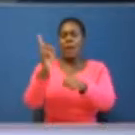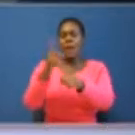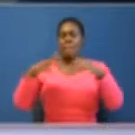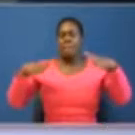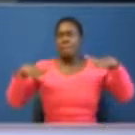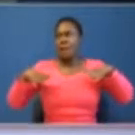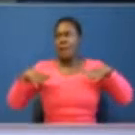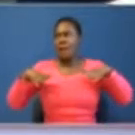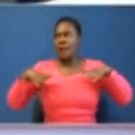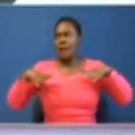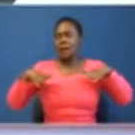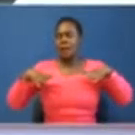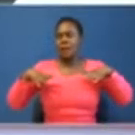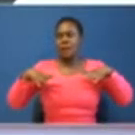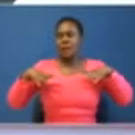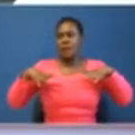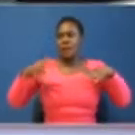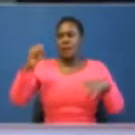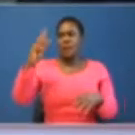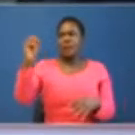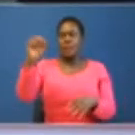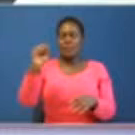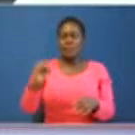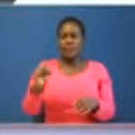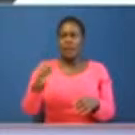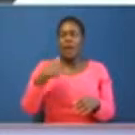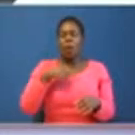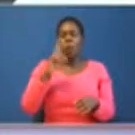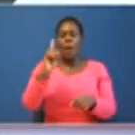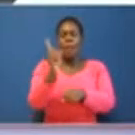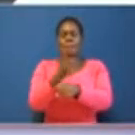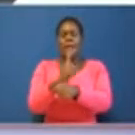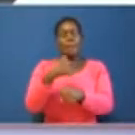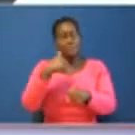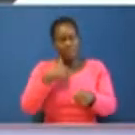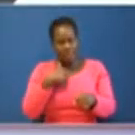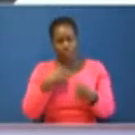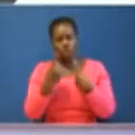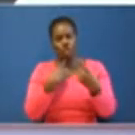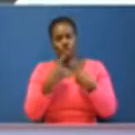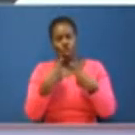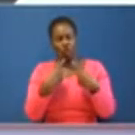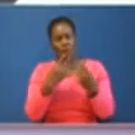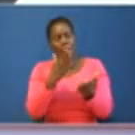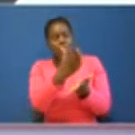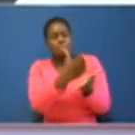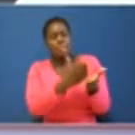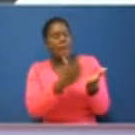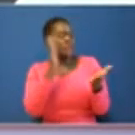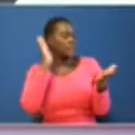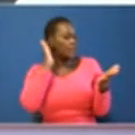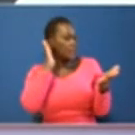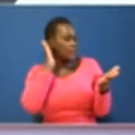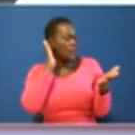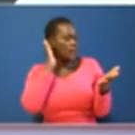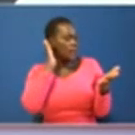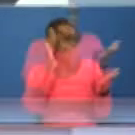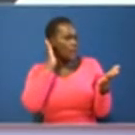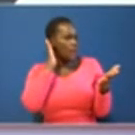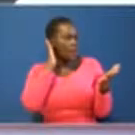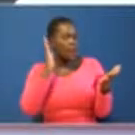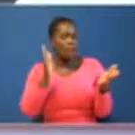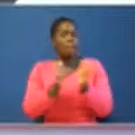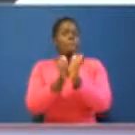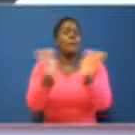let me allow karen to speak uh on an ms brief yeah i have one minute before i take a break i will i will talk about the bit of uh listening to to to the